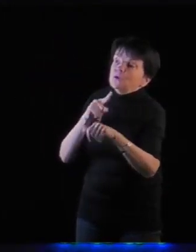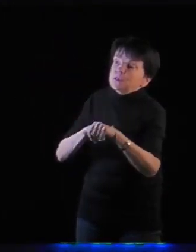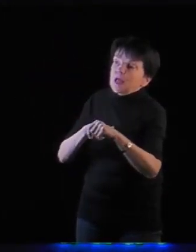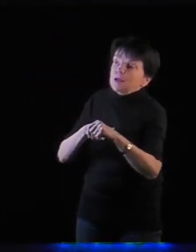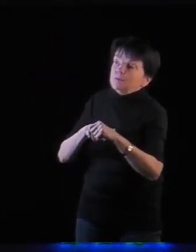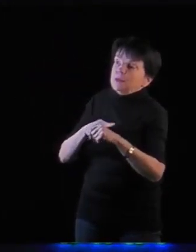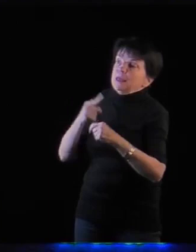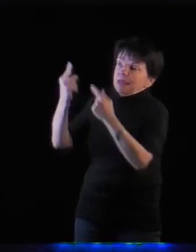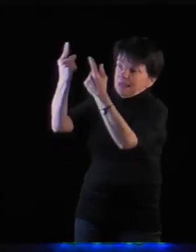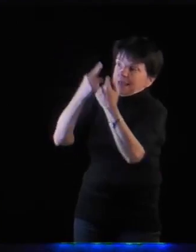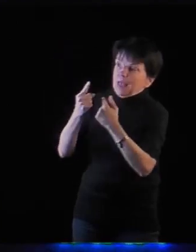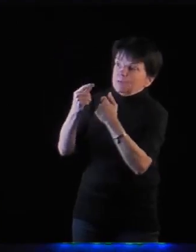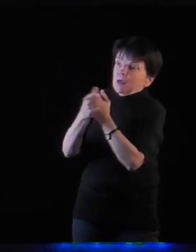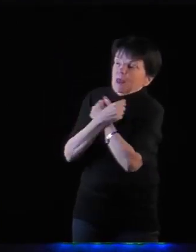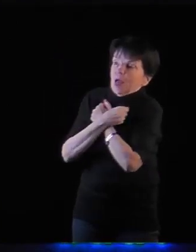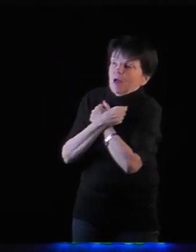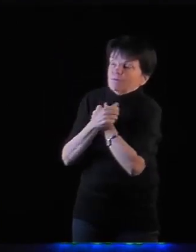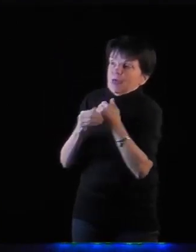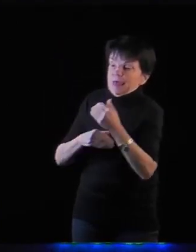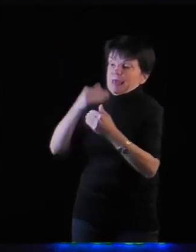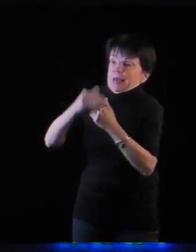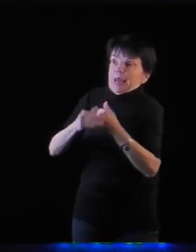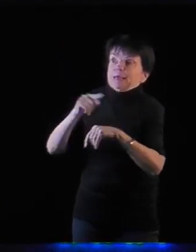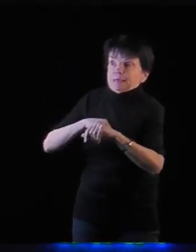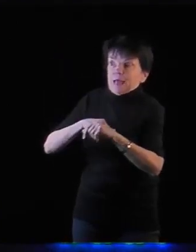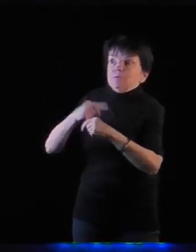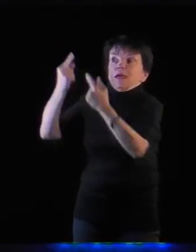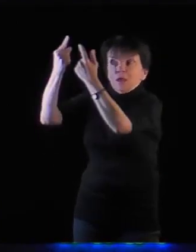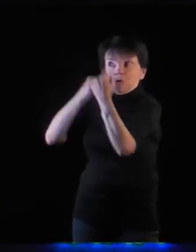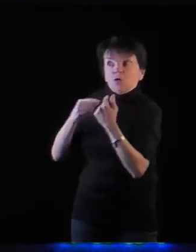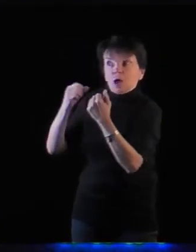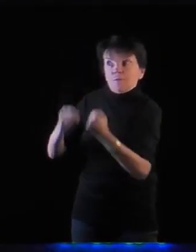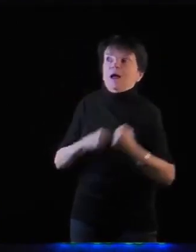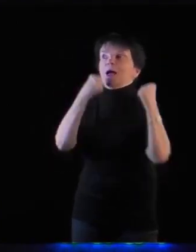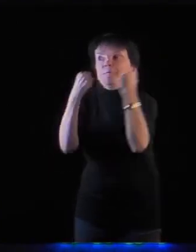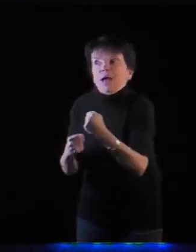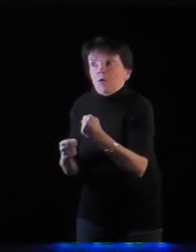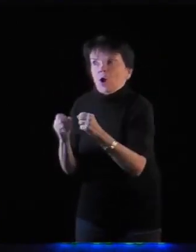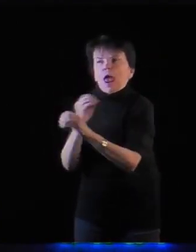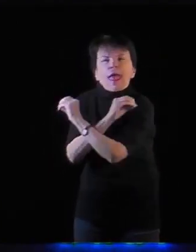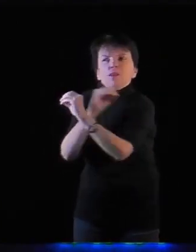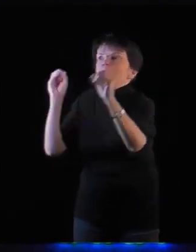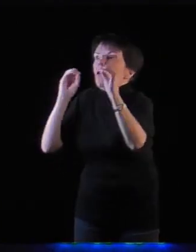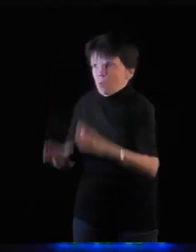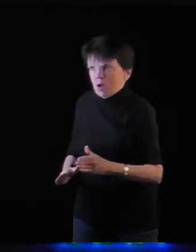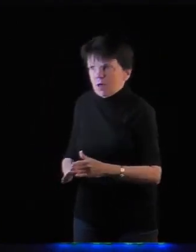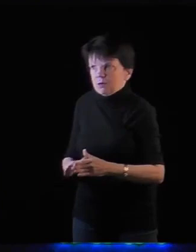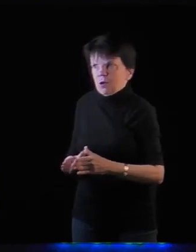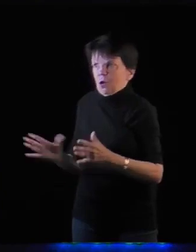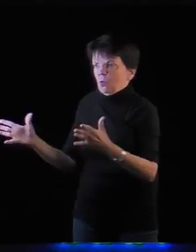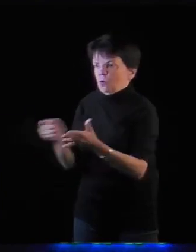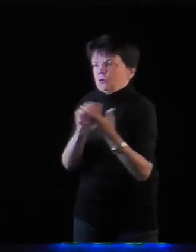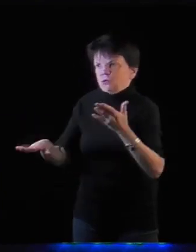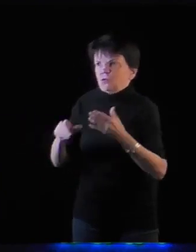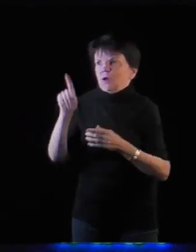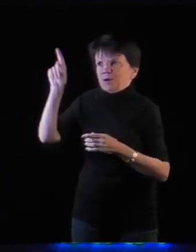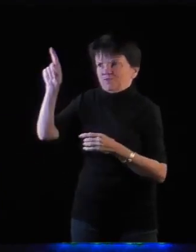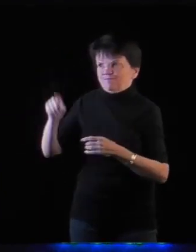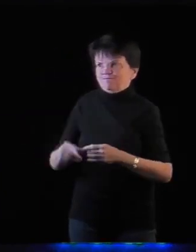next time he'll come in power, and no one will do him in.